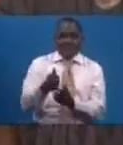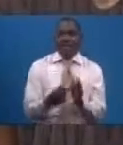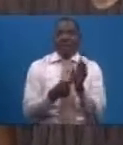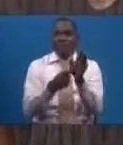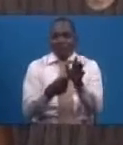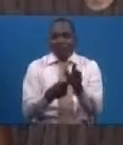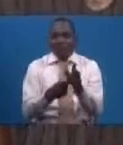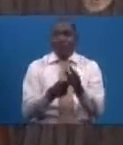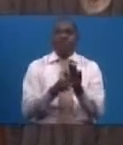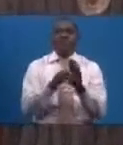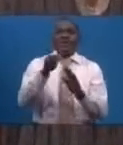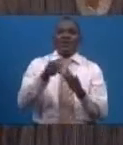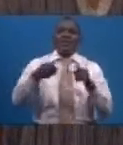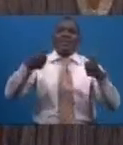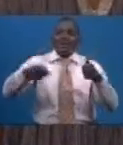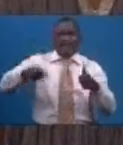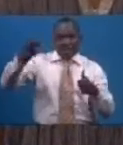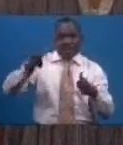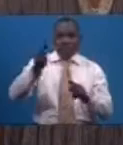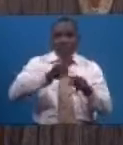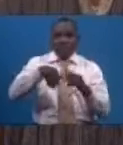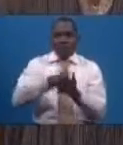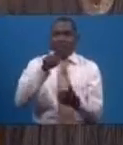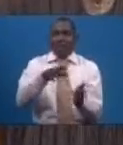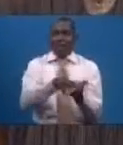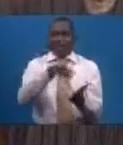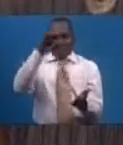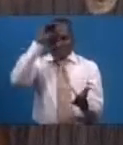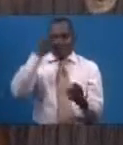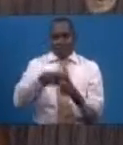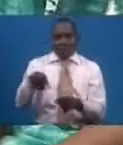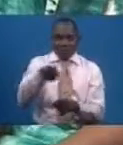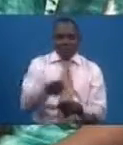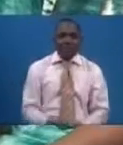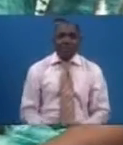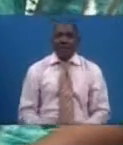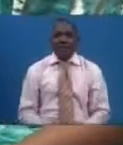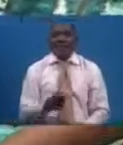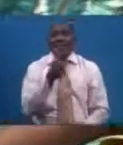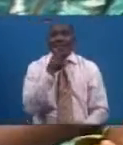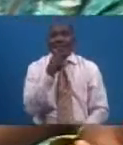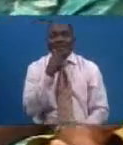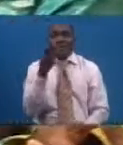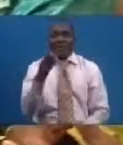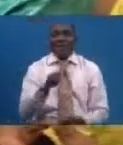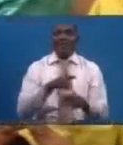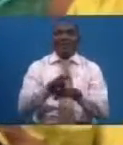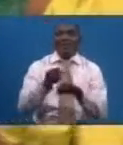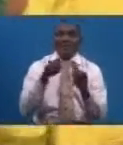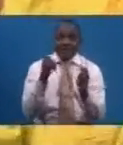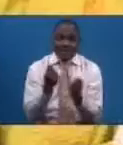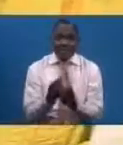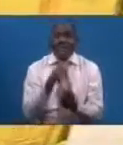a level of maturity worthy of emulation by all well-meaning politicians of our country. Nana Akufo-Addo thanked the delegation